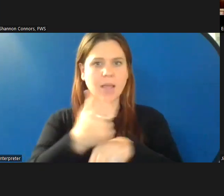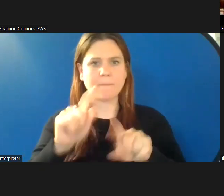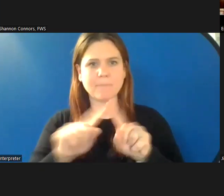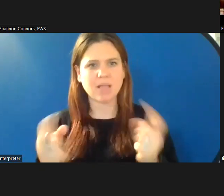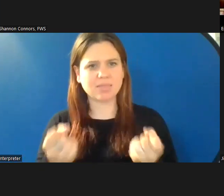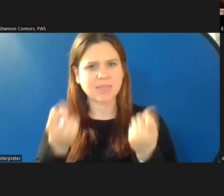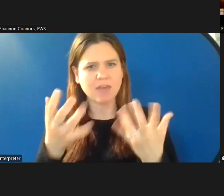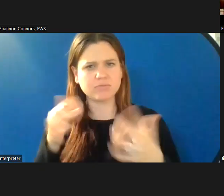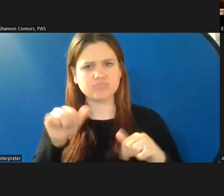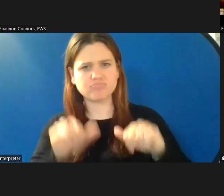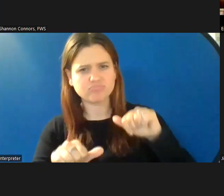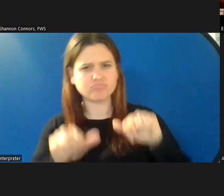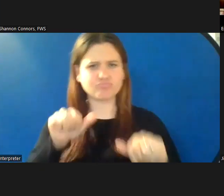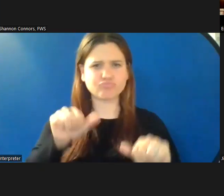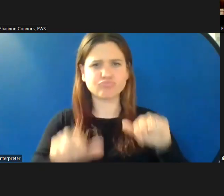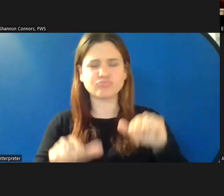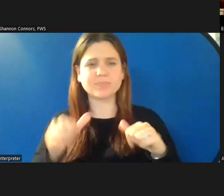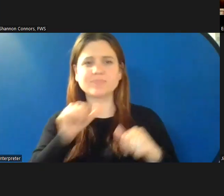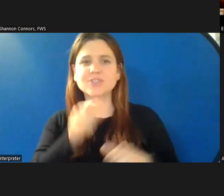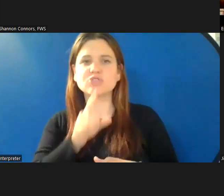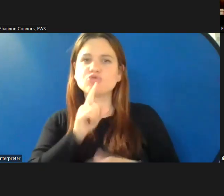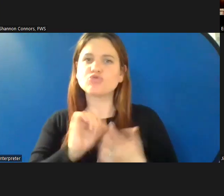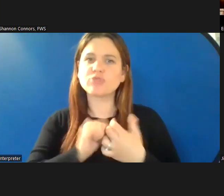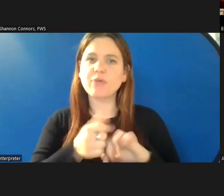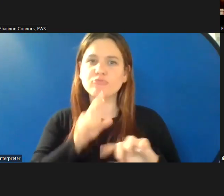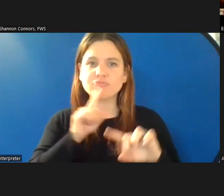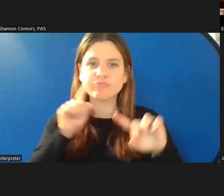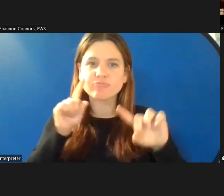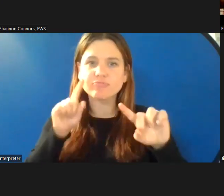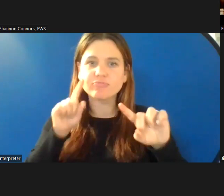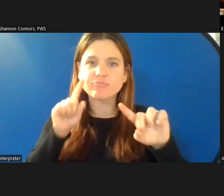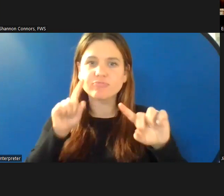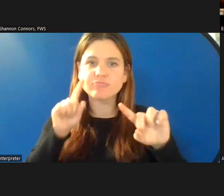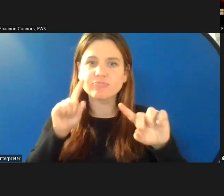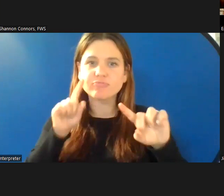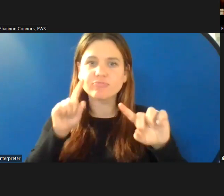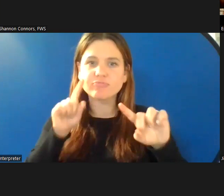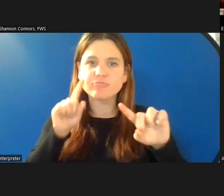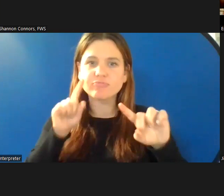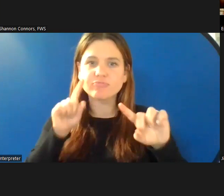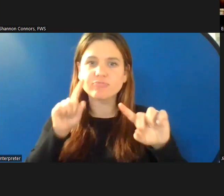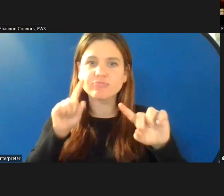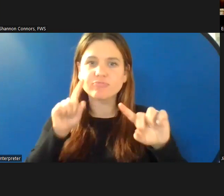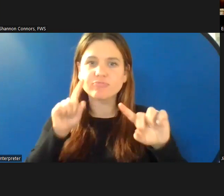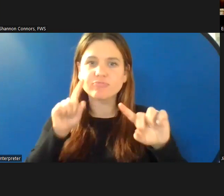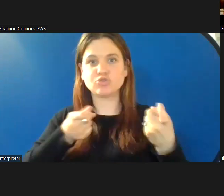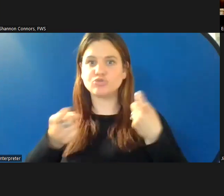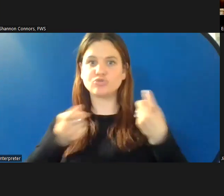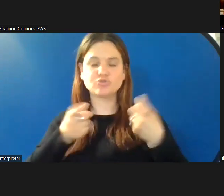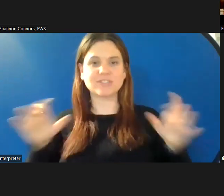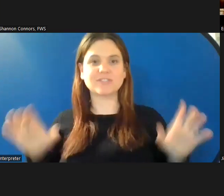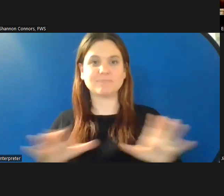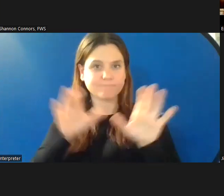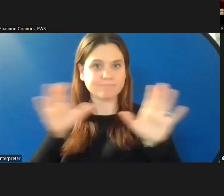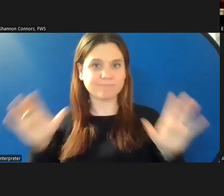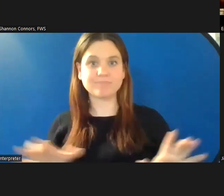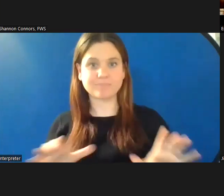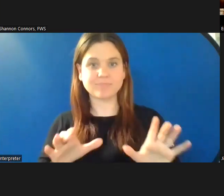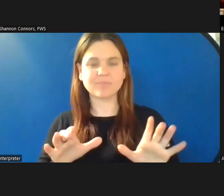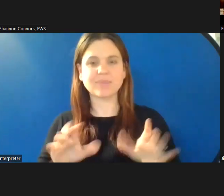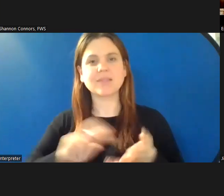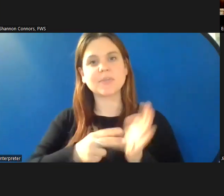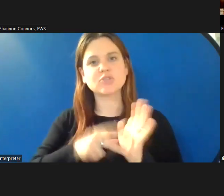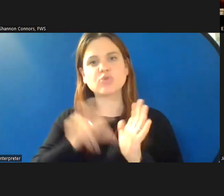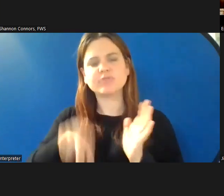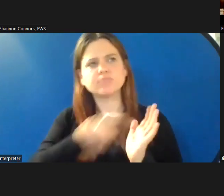going to respond to some management action that you're going to take, you've got a prime candidate to start